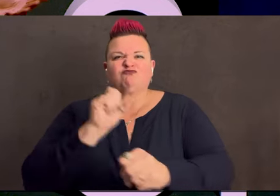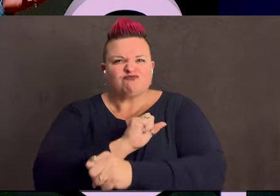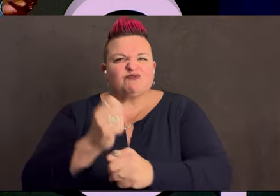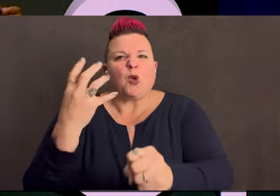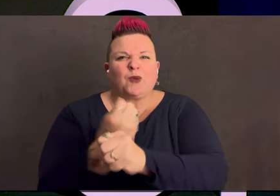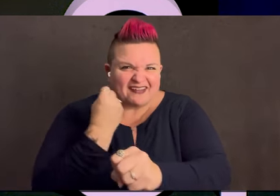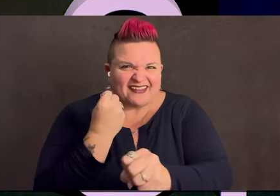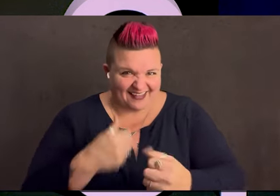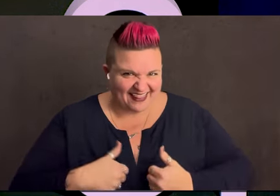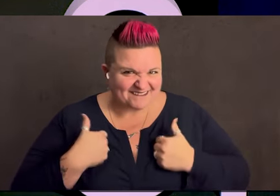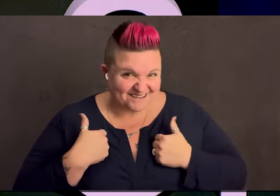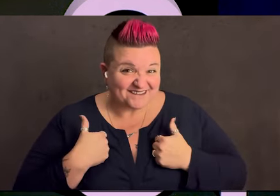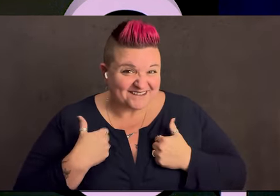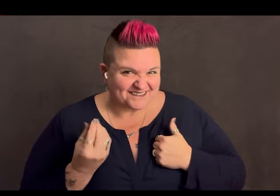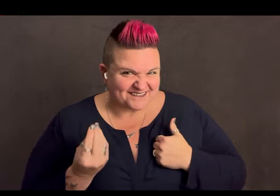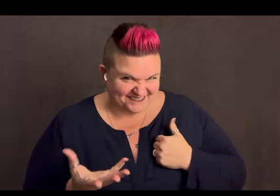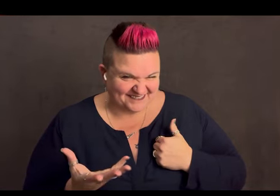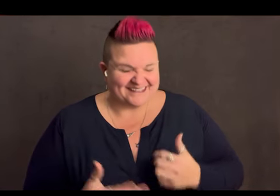life. I'm just saying.